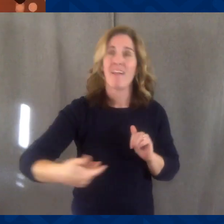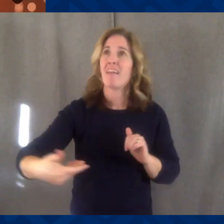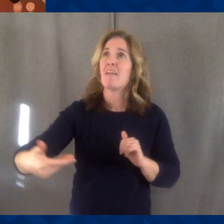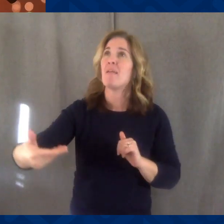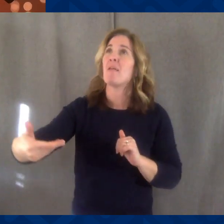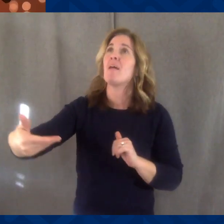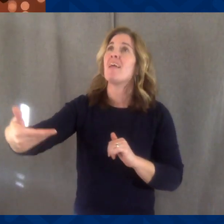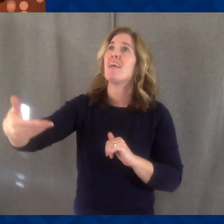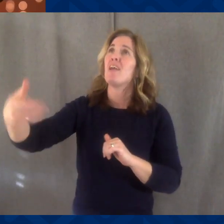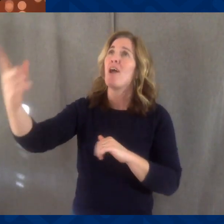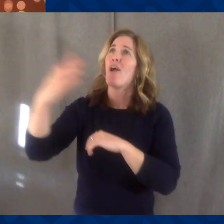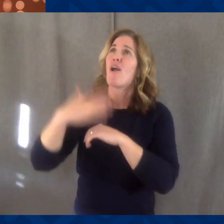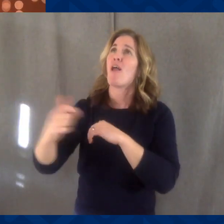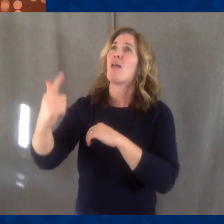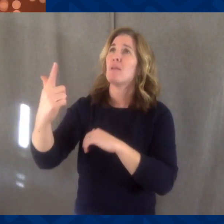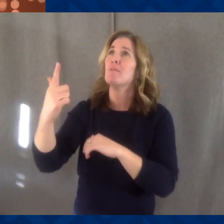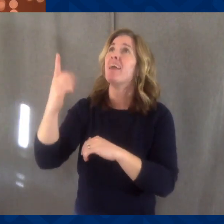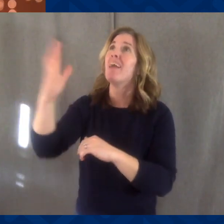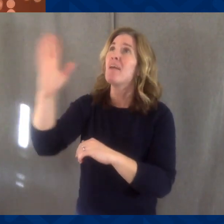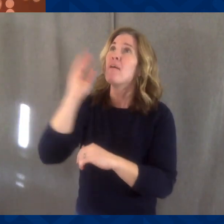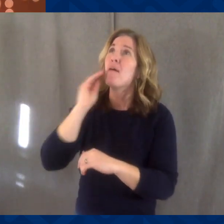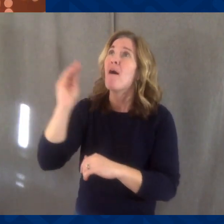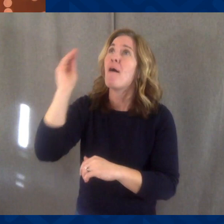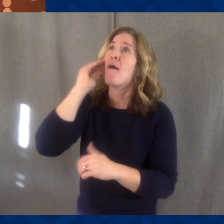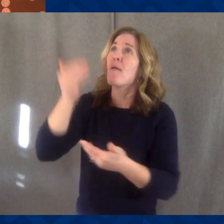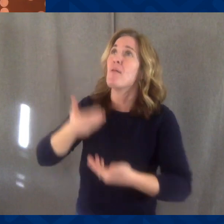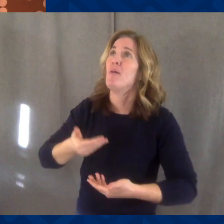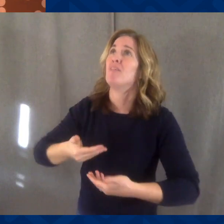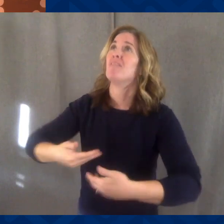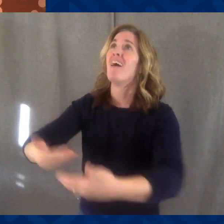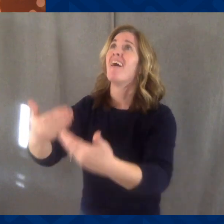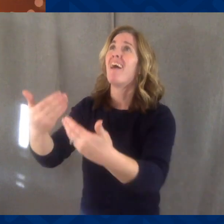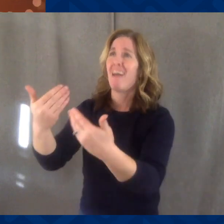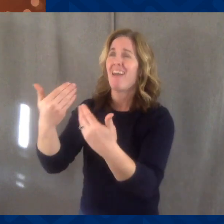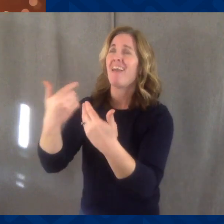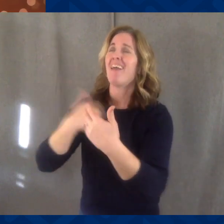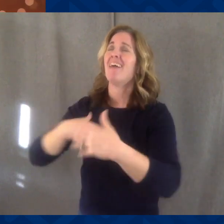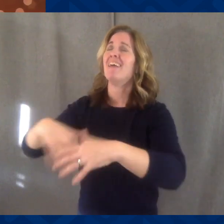You're calling me, I'm coming